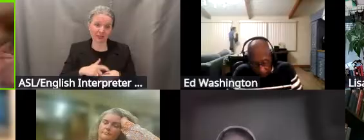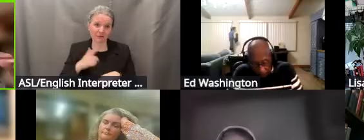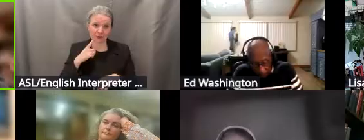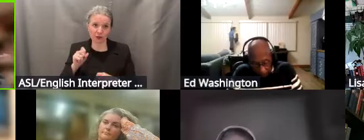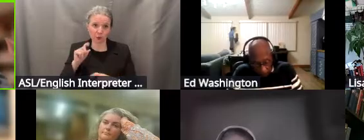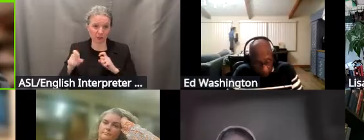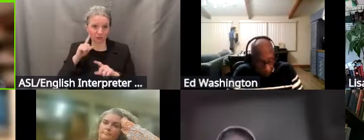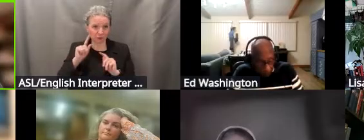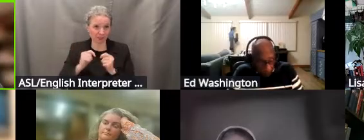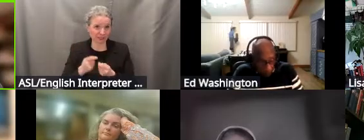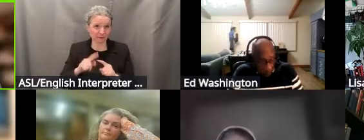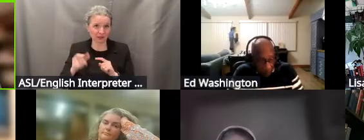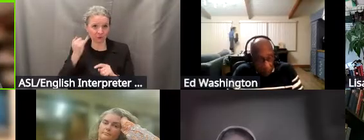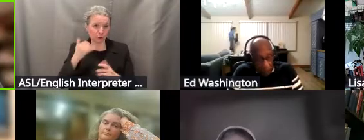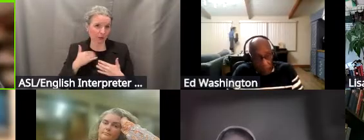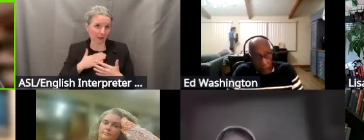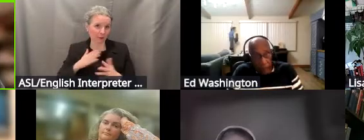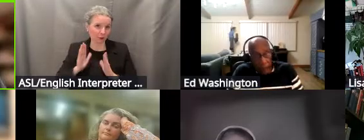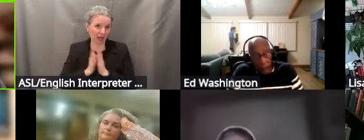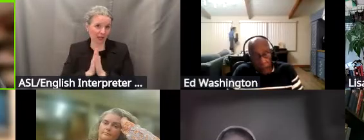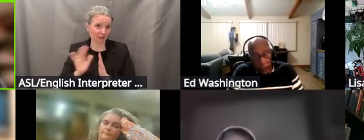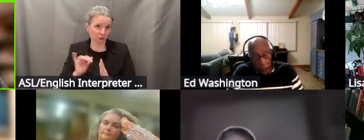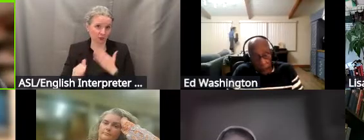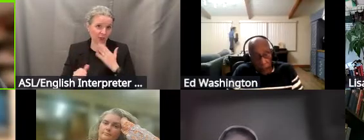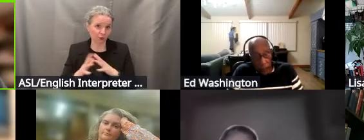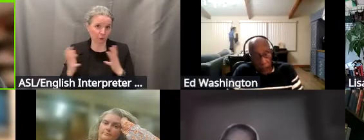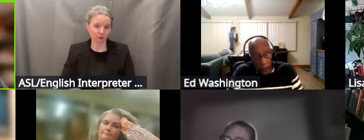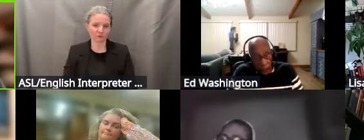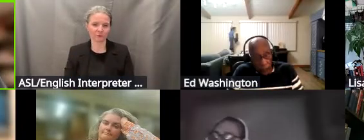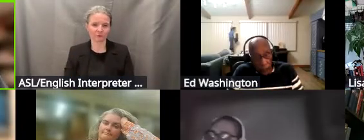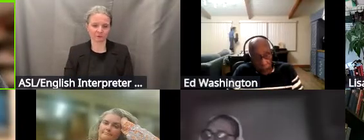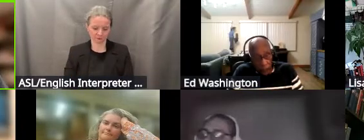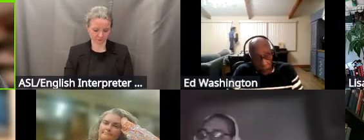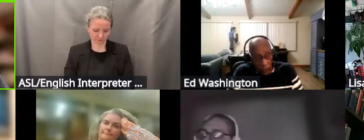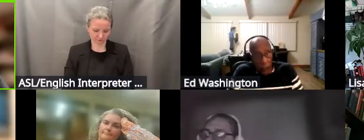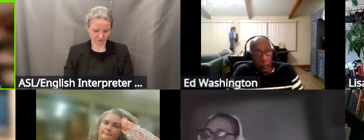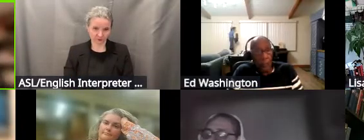questions for the team, but if we do, I'd be happy to ask those too. Thanks so much, everybody.